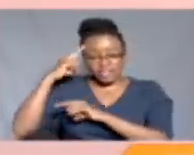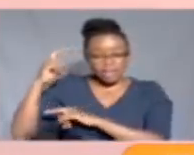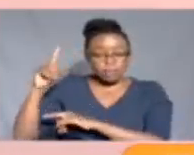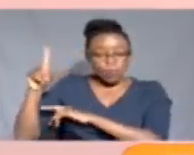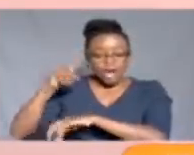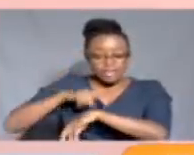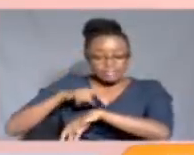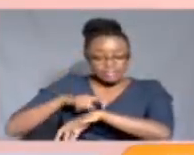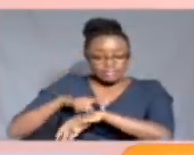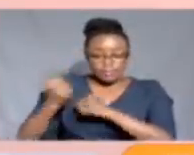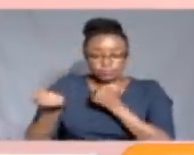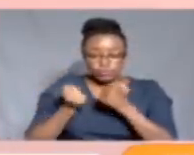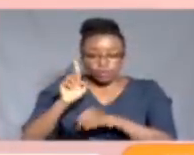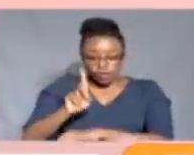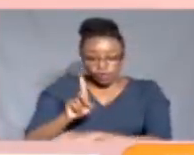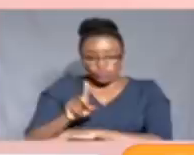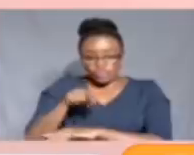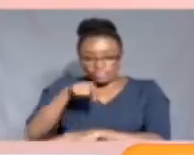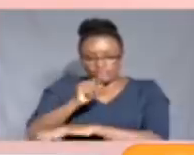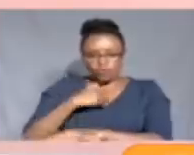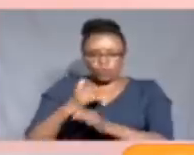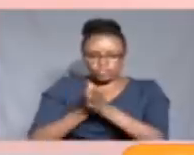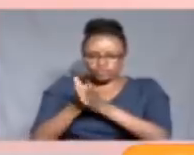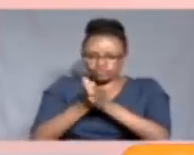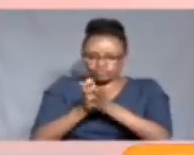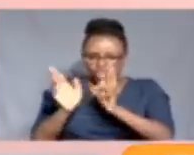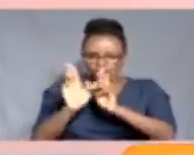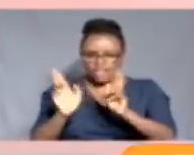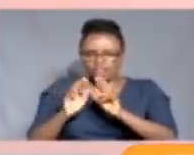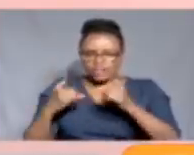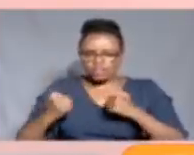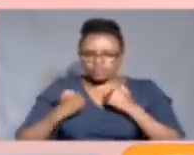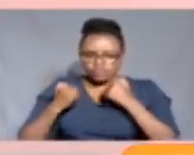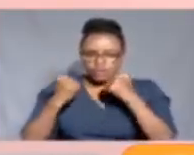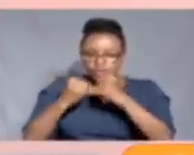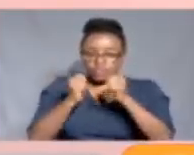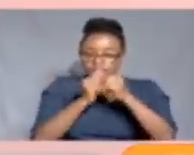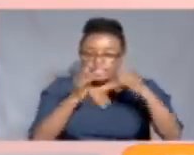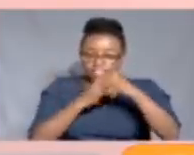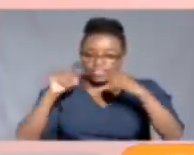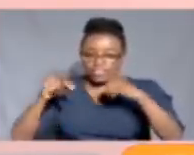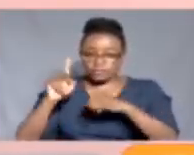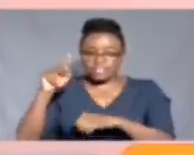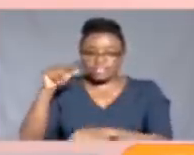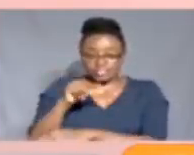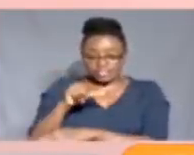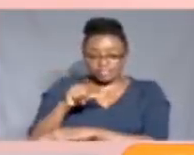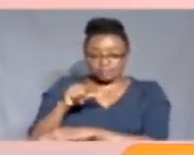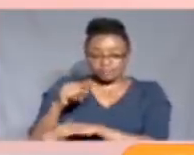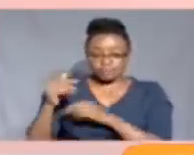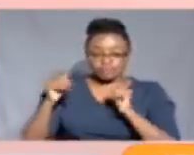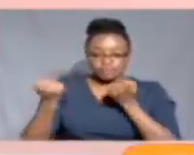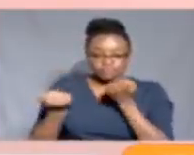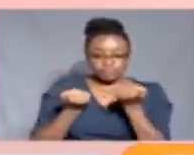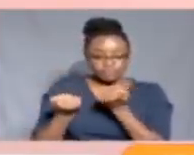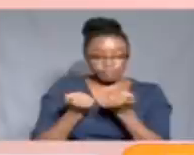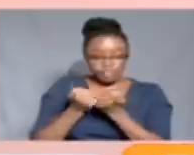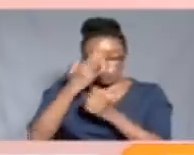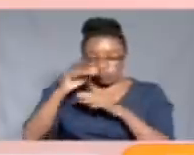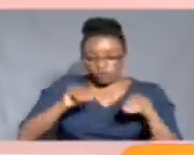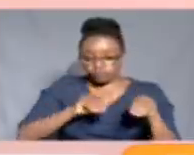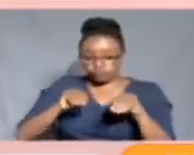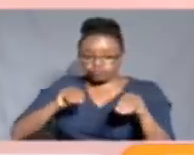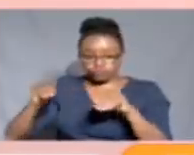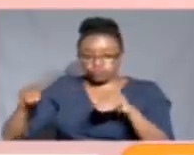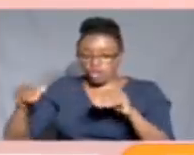day drive one. Well, she was determined and now drives an 18,000 kilogram machine for strut